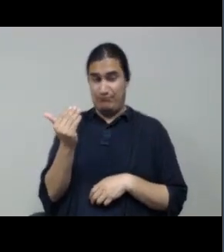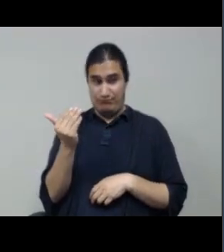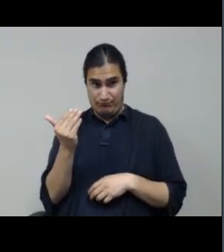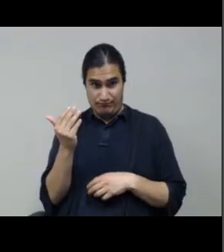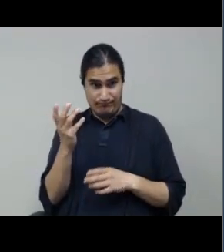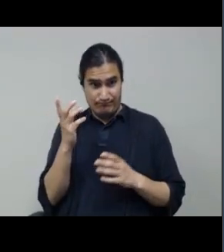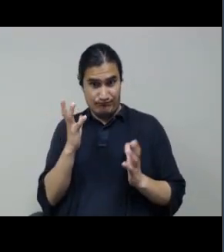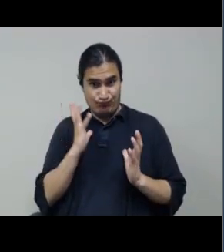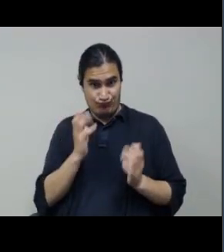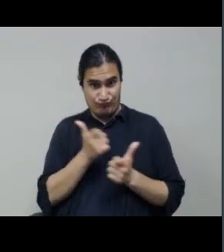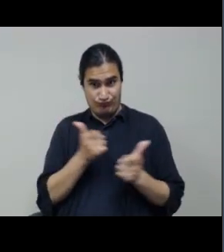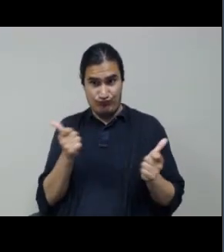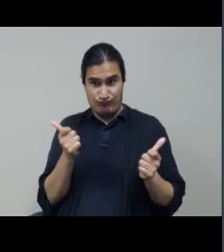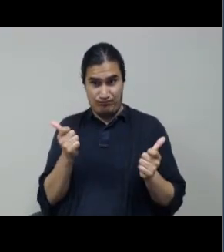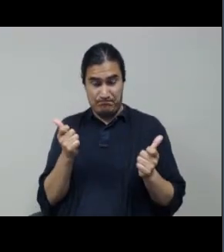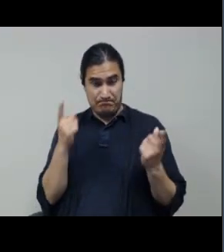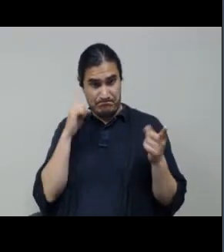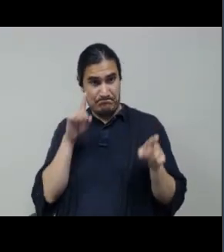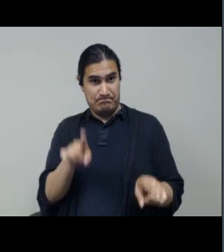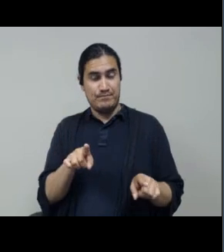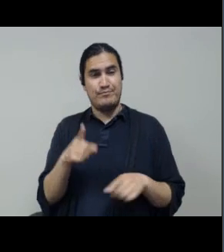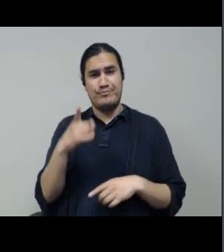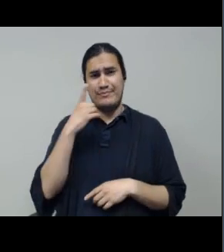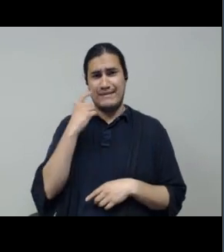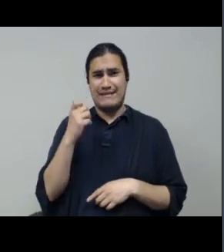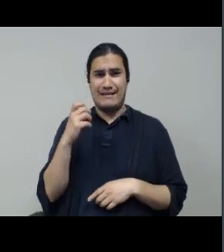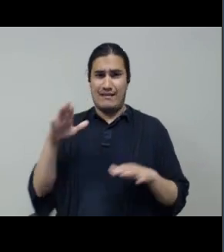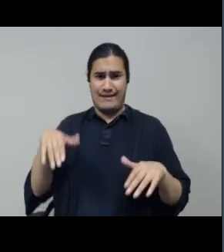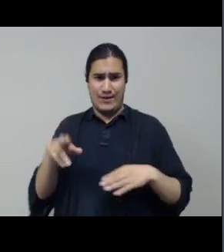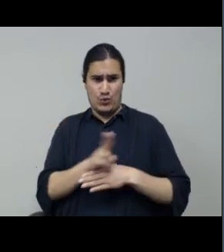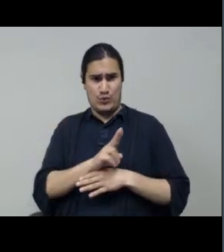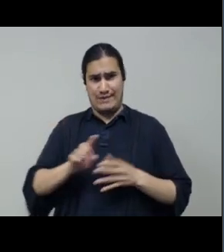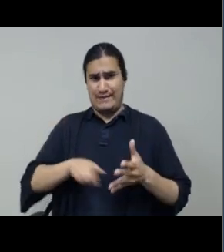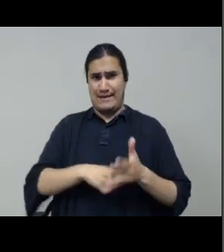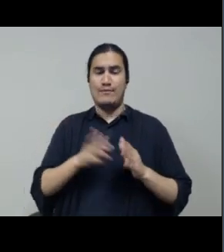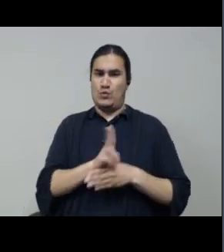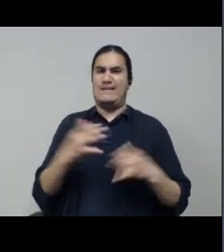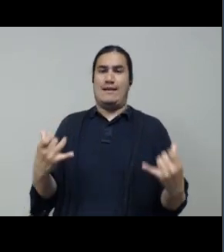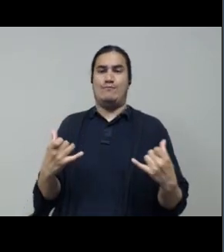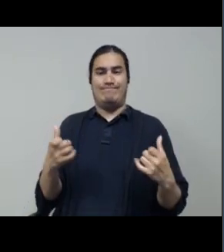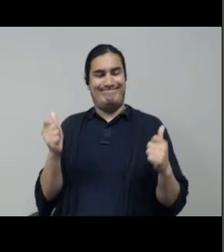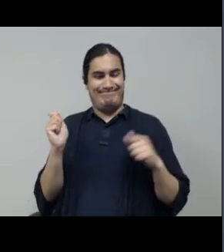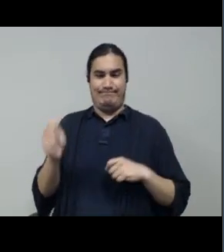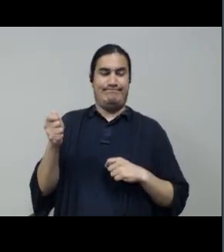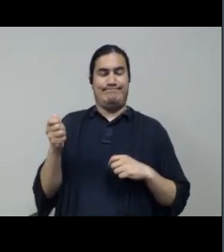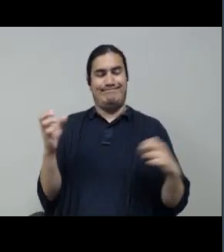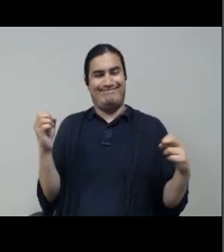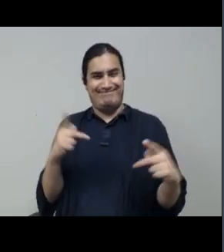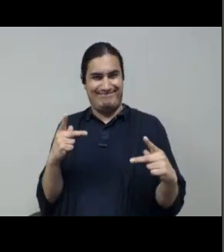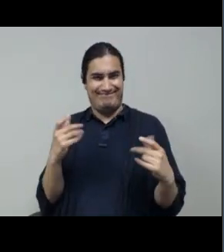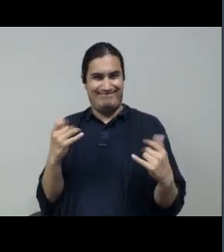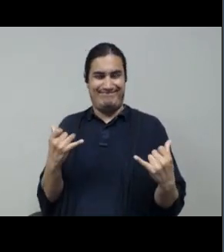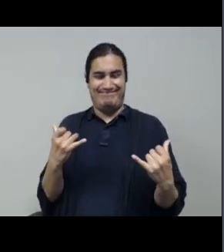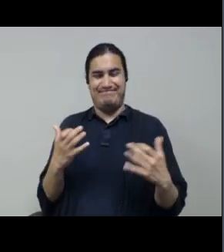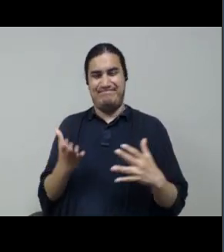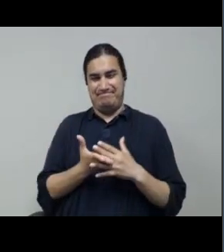everyone? And because I didn't get to use this at the beginning, I'm using it now. Okay, great. Yeah.